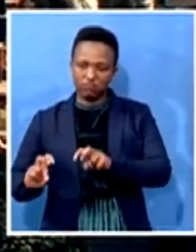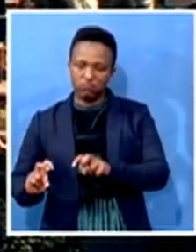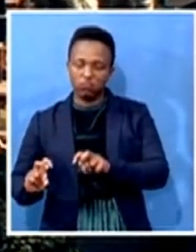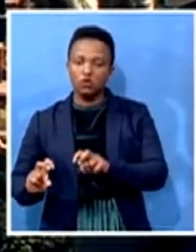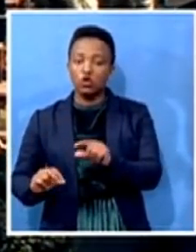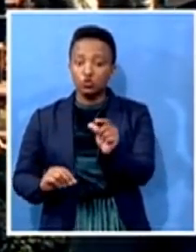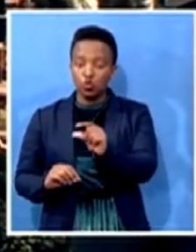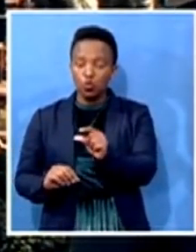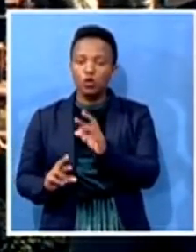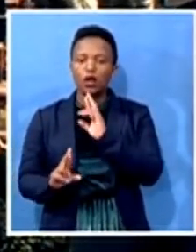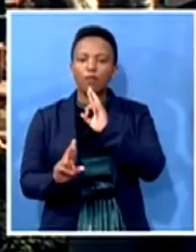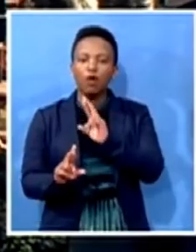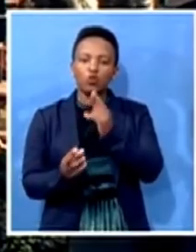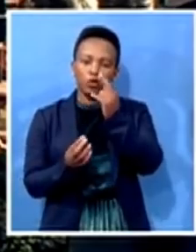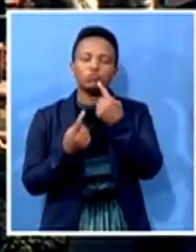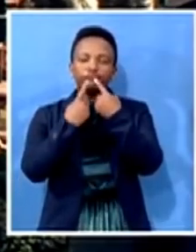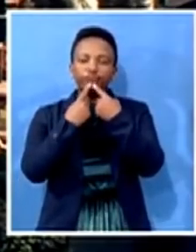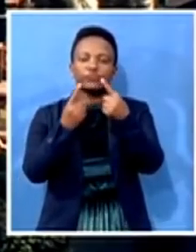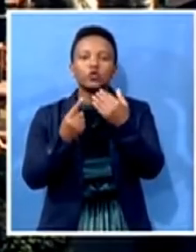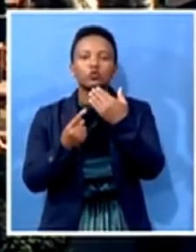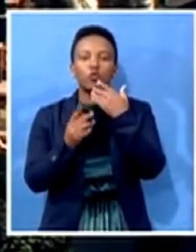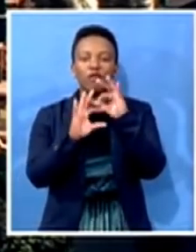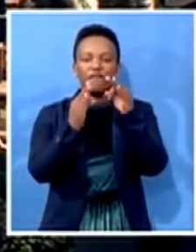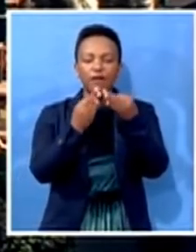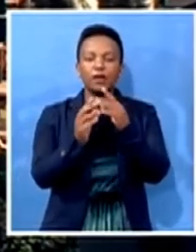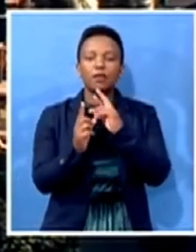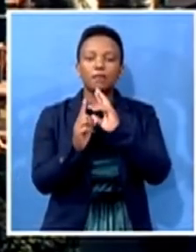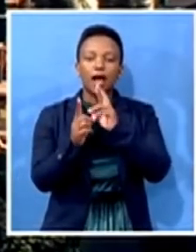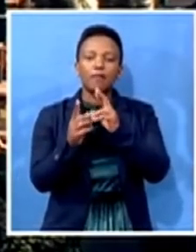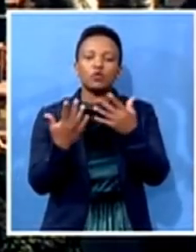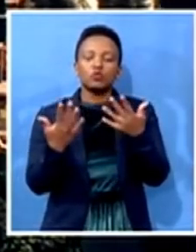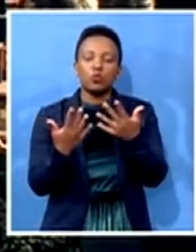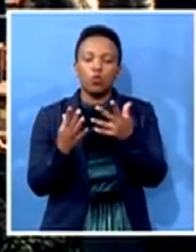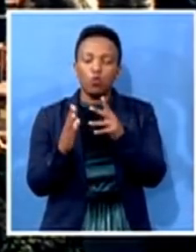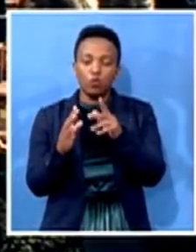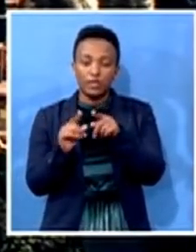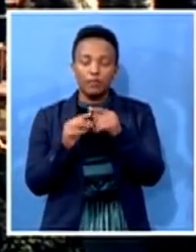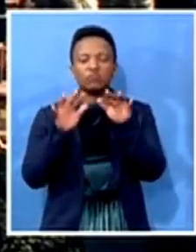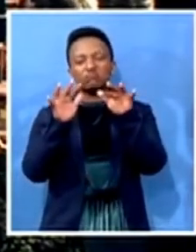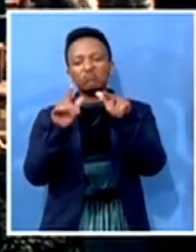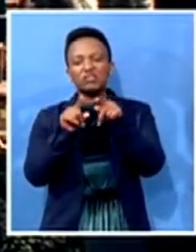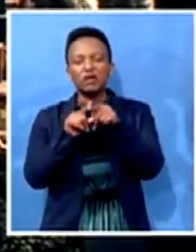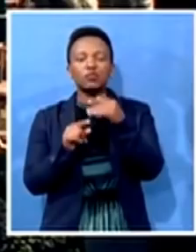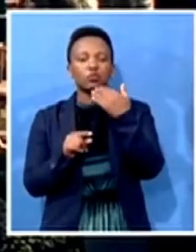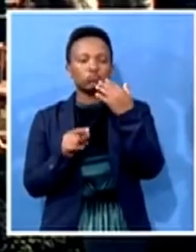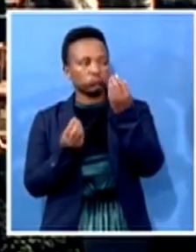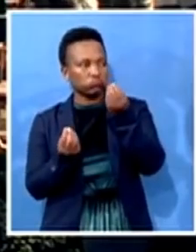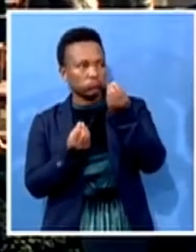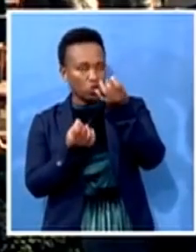the public and with the minister of the circumstances, surrounding that particular aspect of food